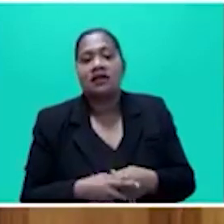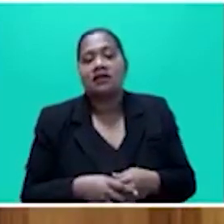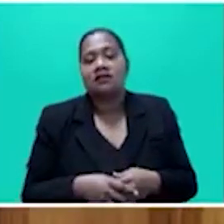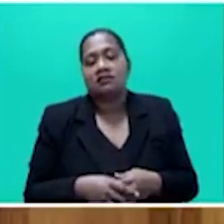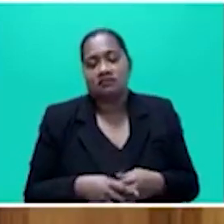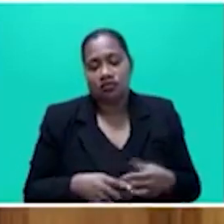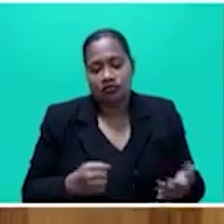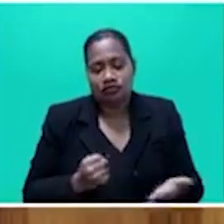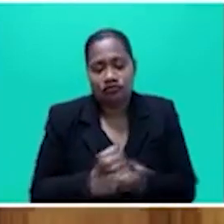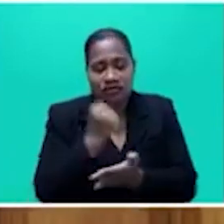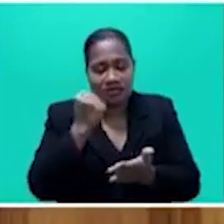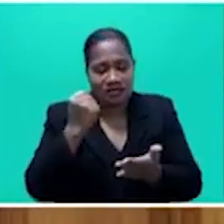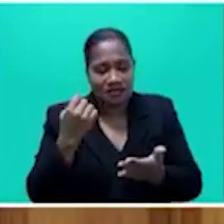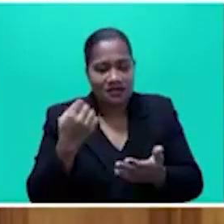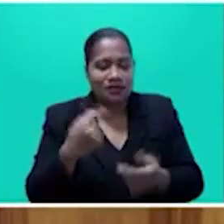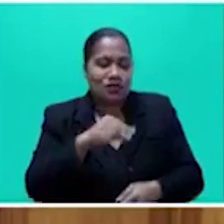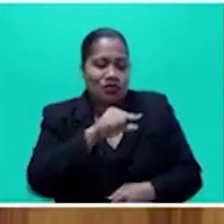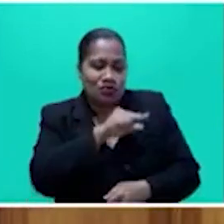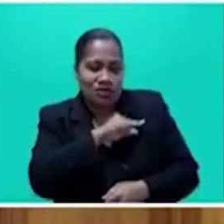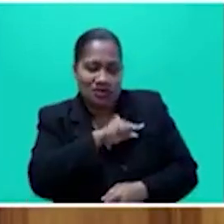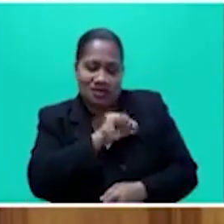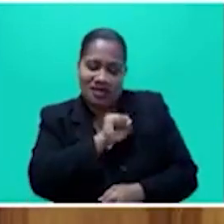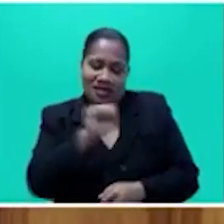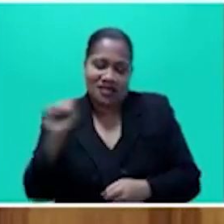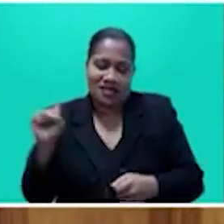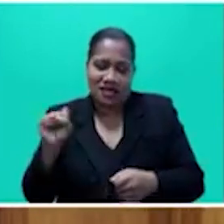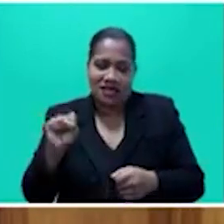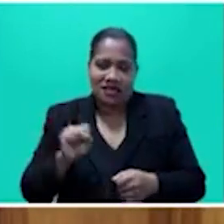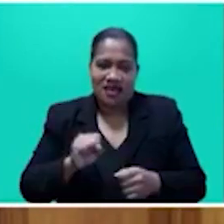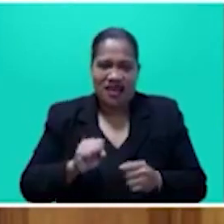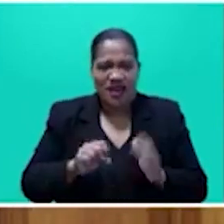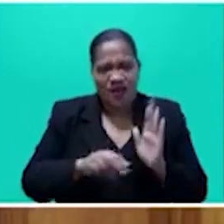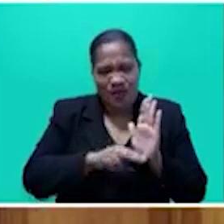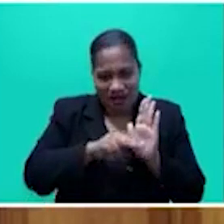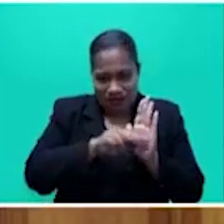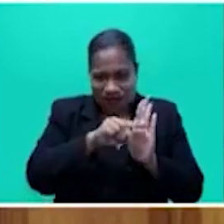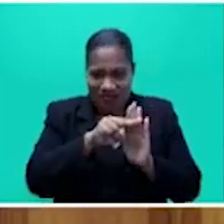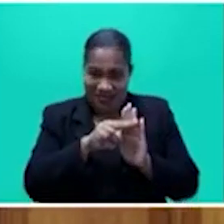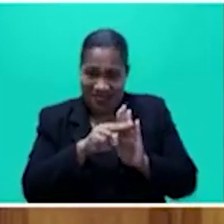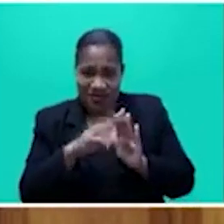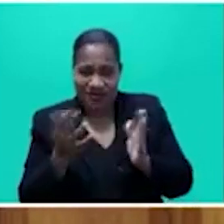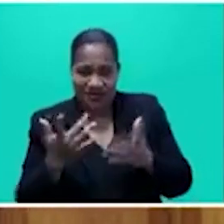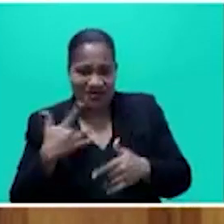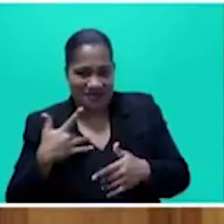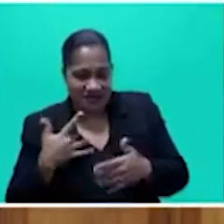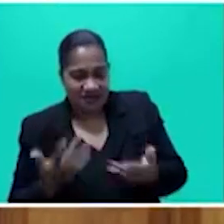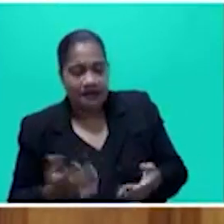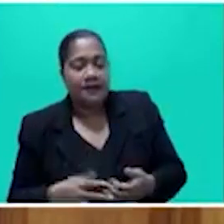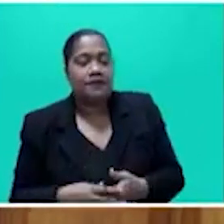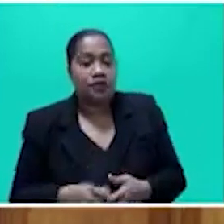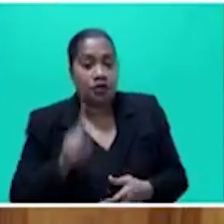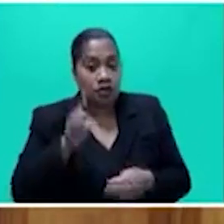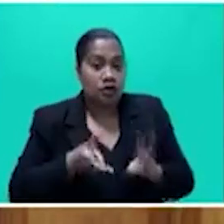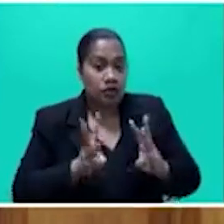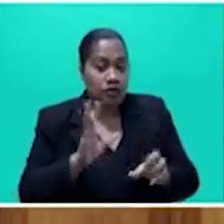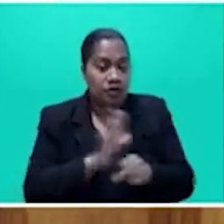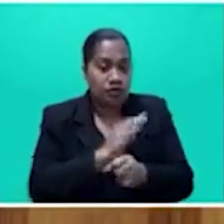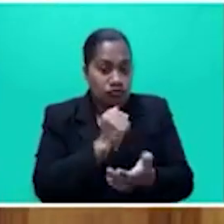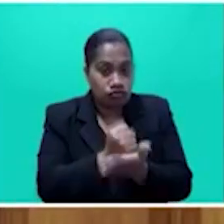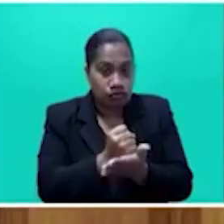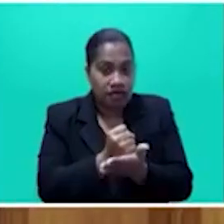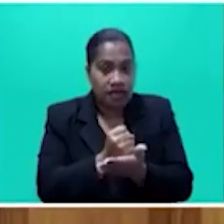of quality in their accommodation. And this is one way of ensuring that